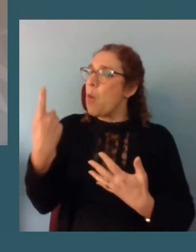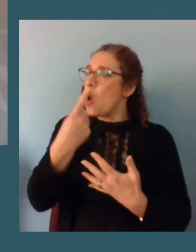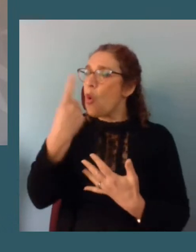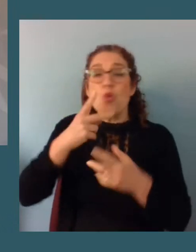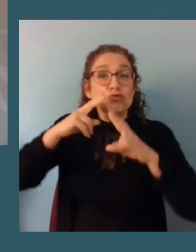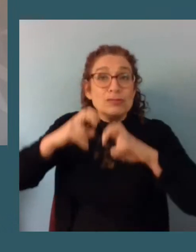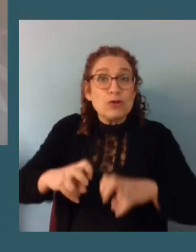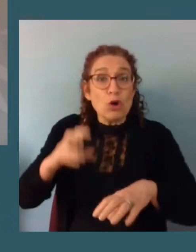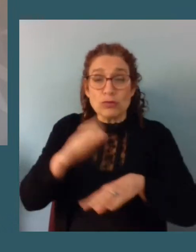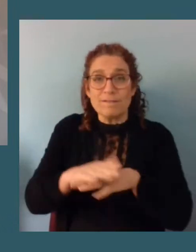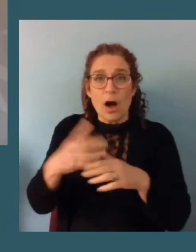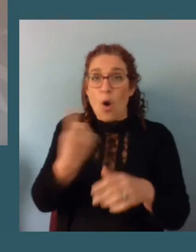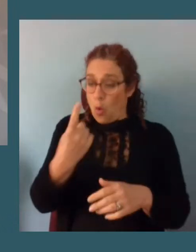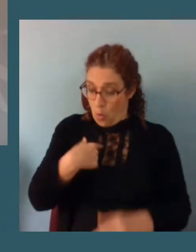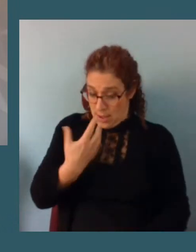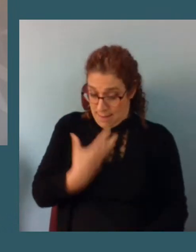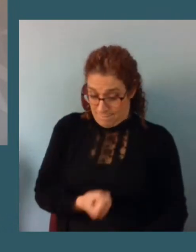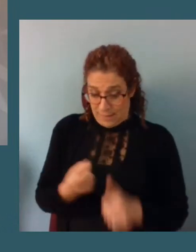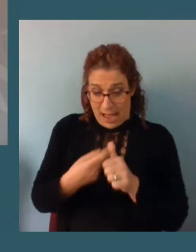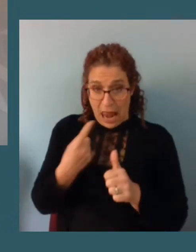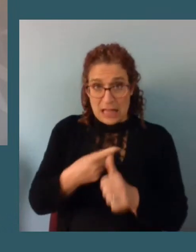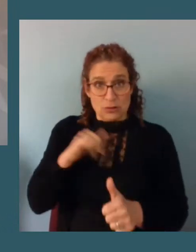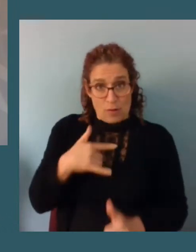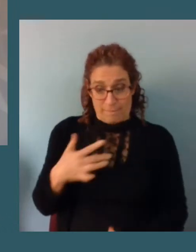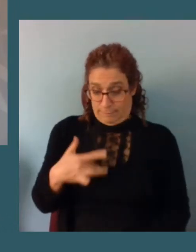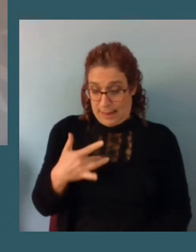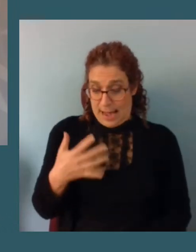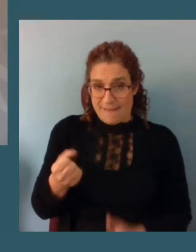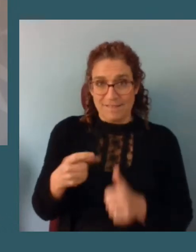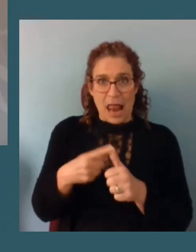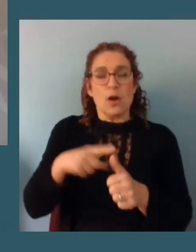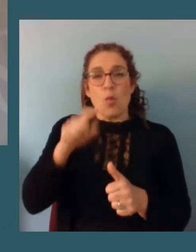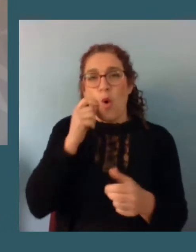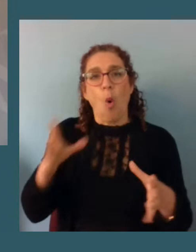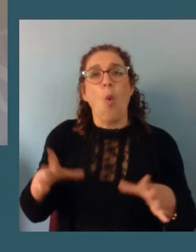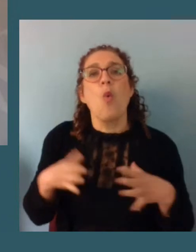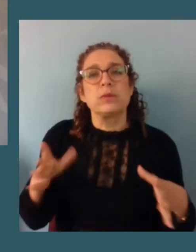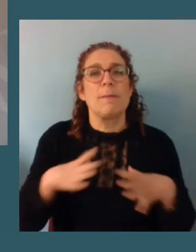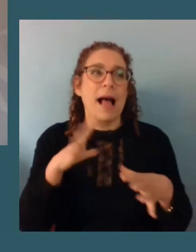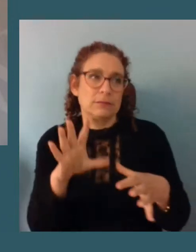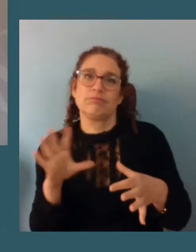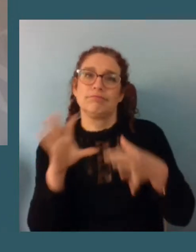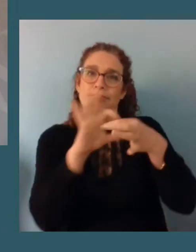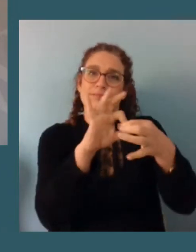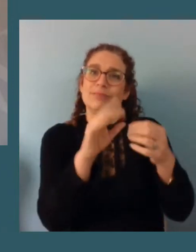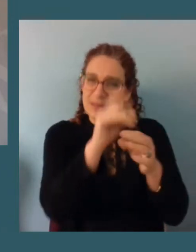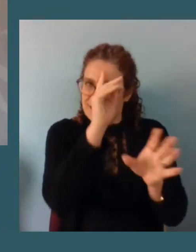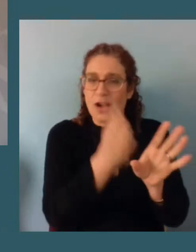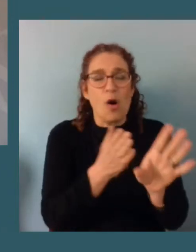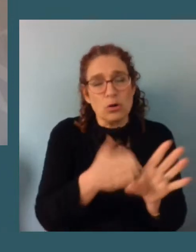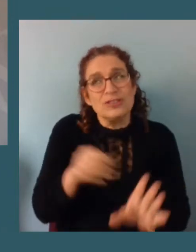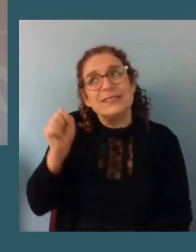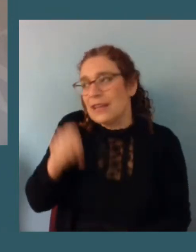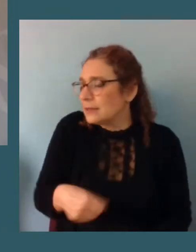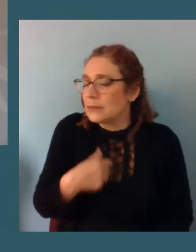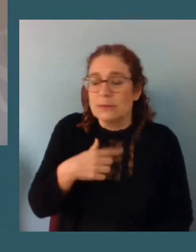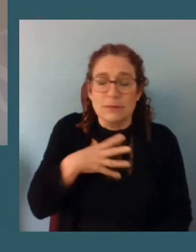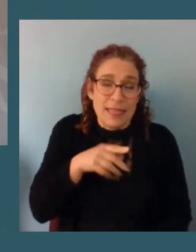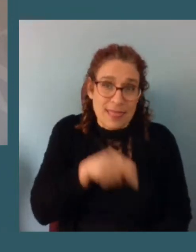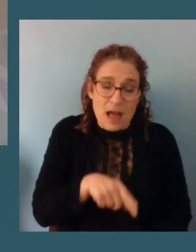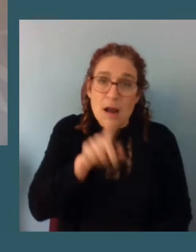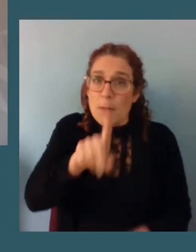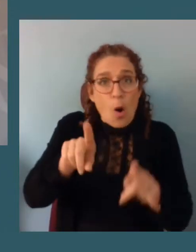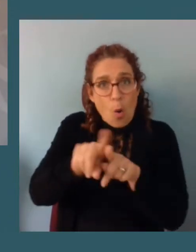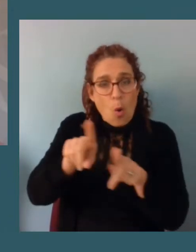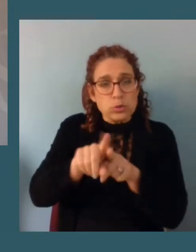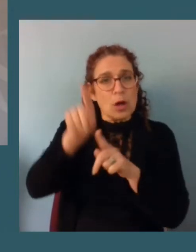And really, I think, as you say, diabetes have done very well, but they've got a better research base as well